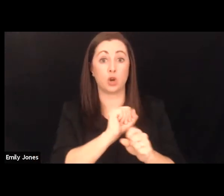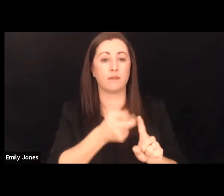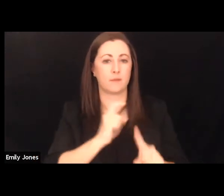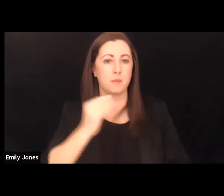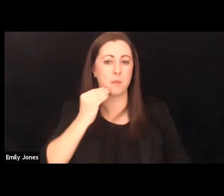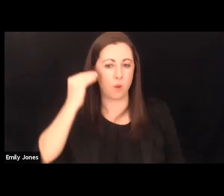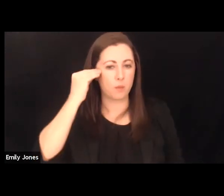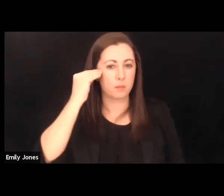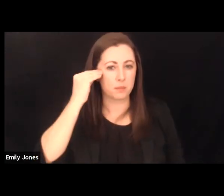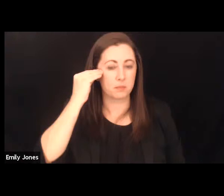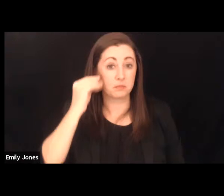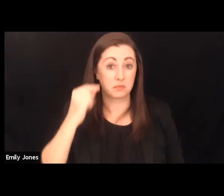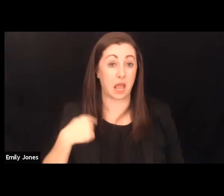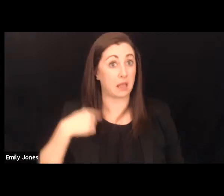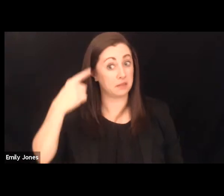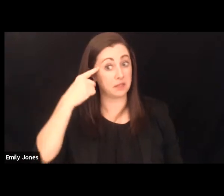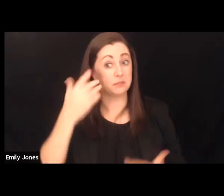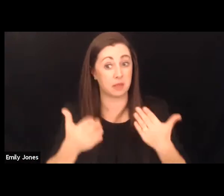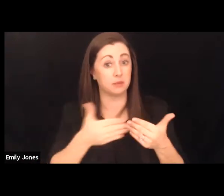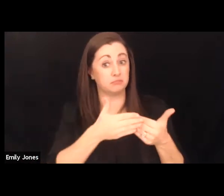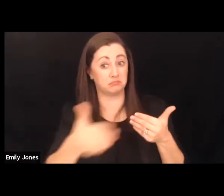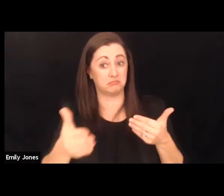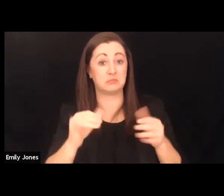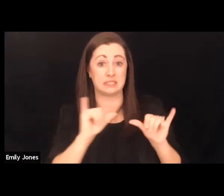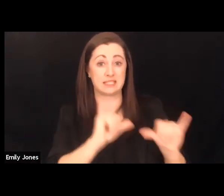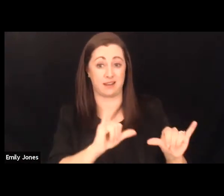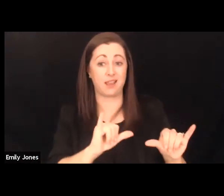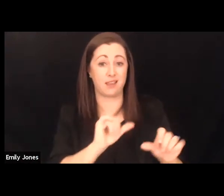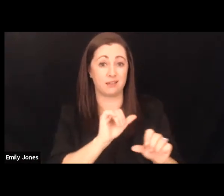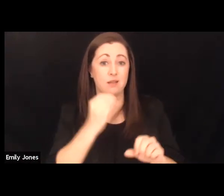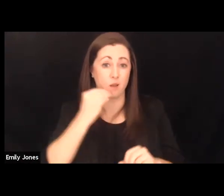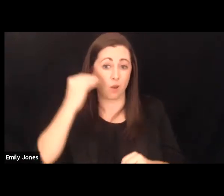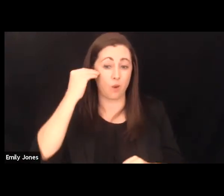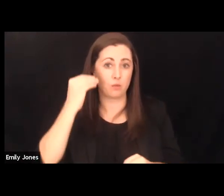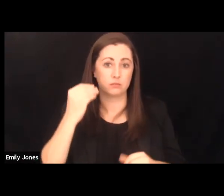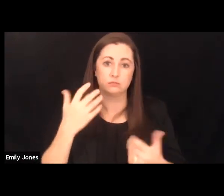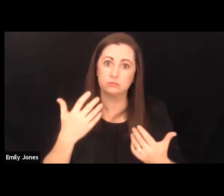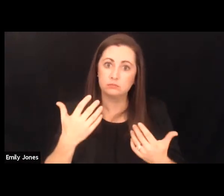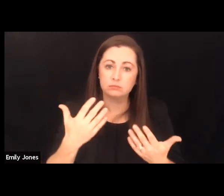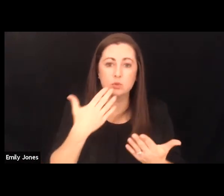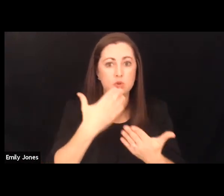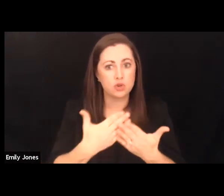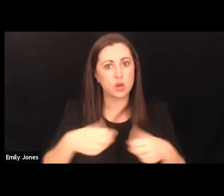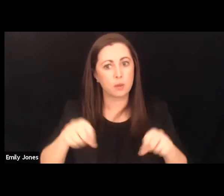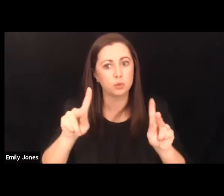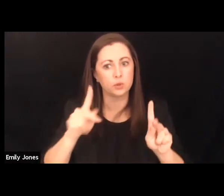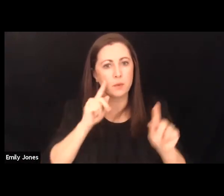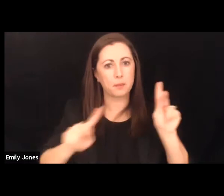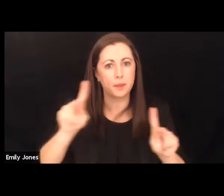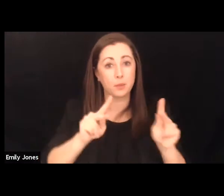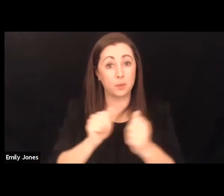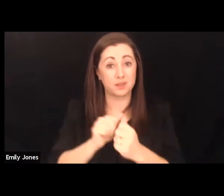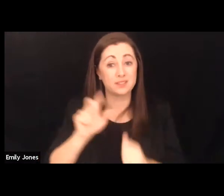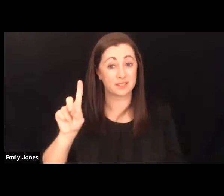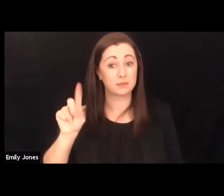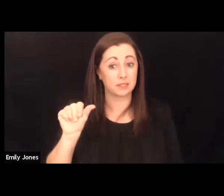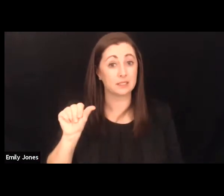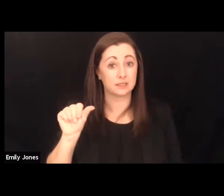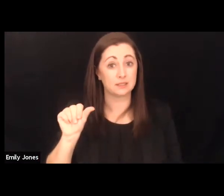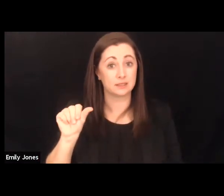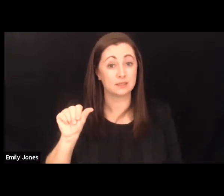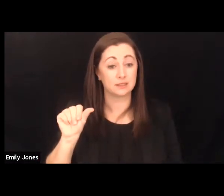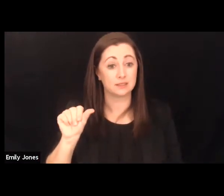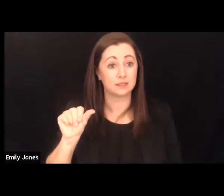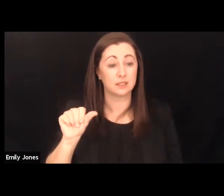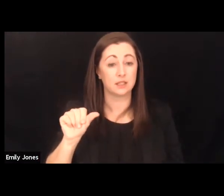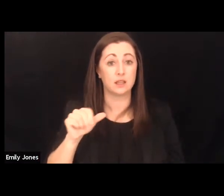looks like that may be the future. Well, this could be a great opportunity for persons with disabilities. They won't have to think